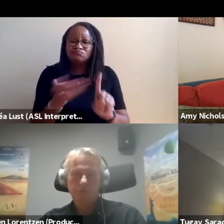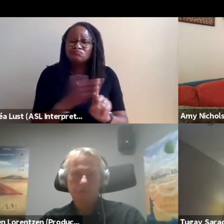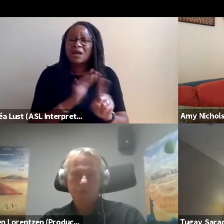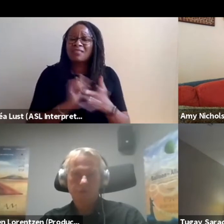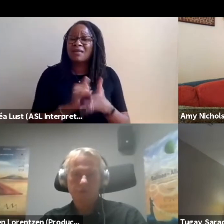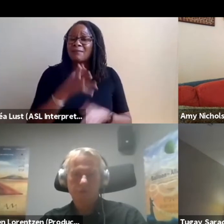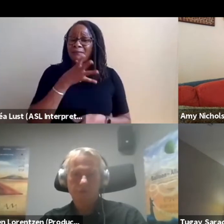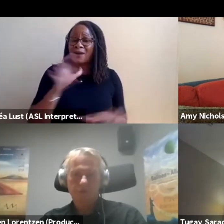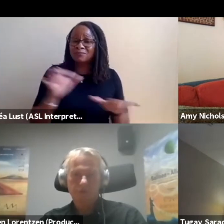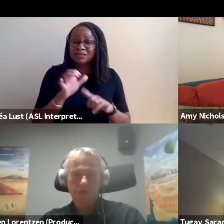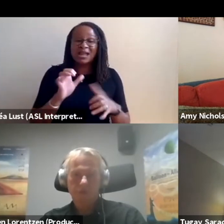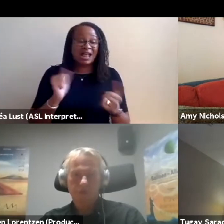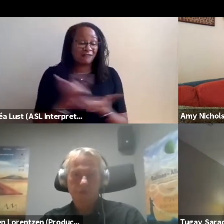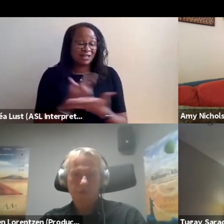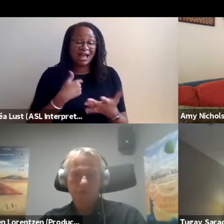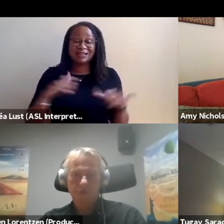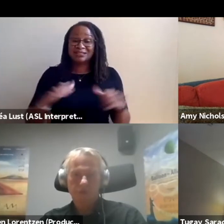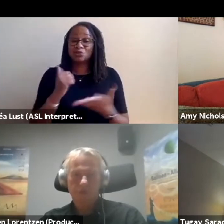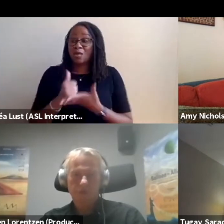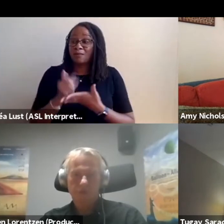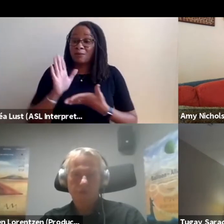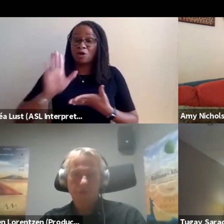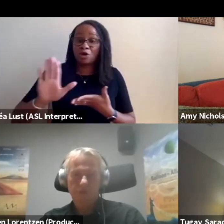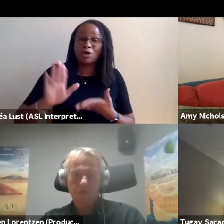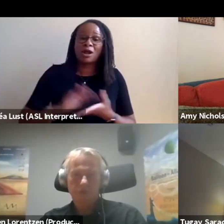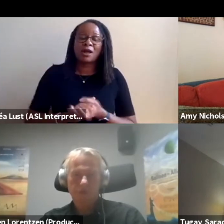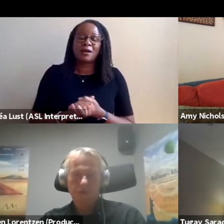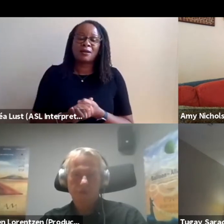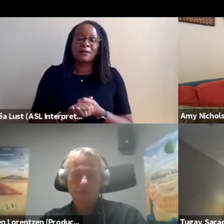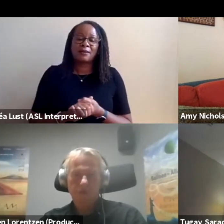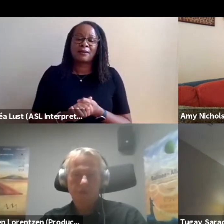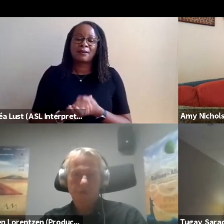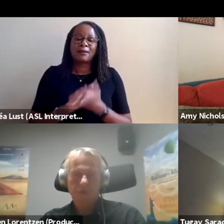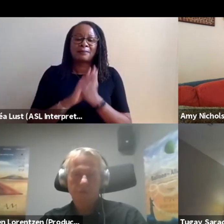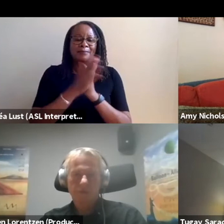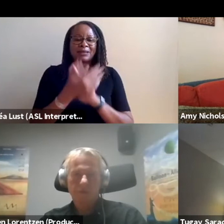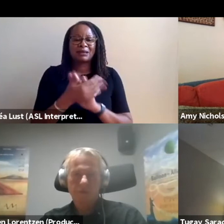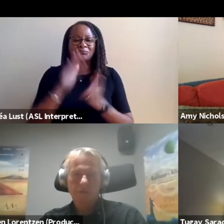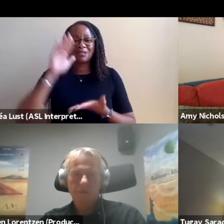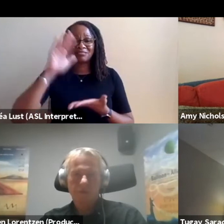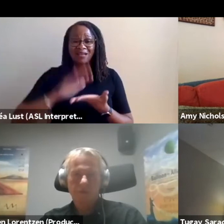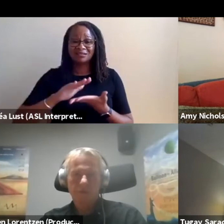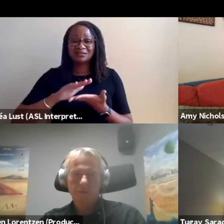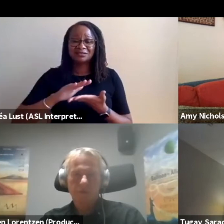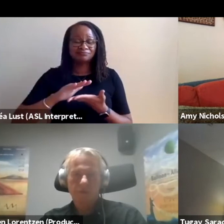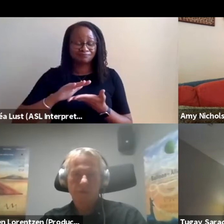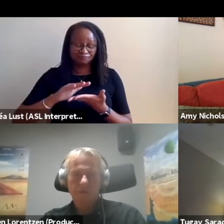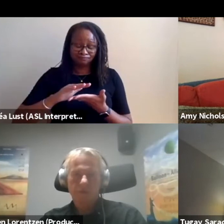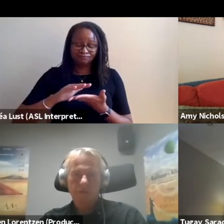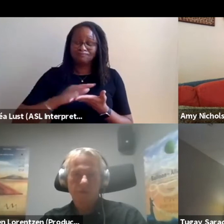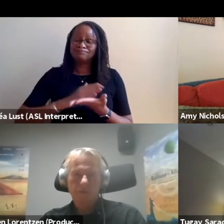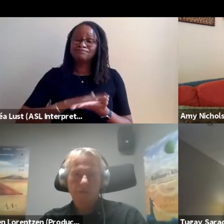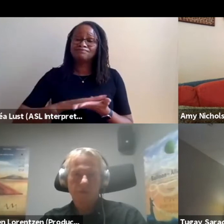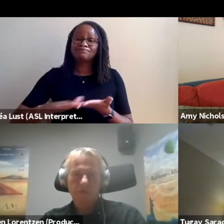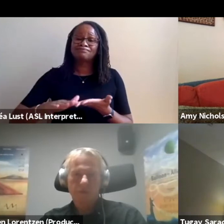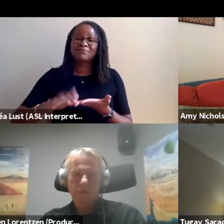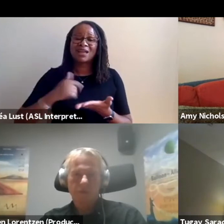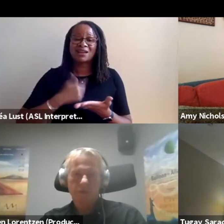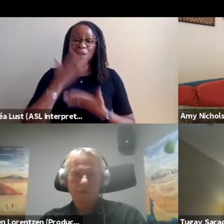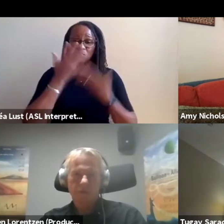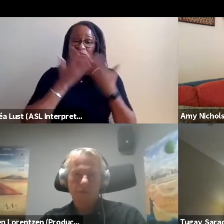to help her become so less that I was ashamed about